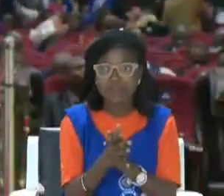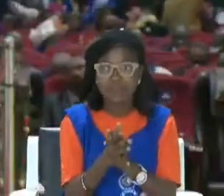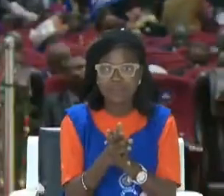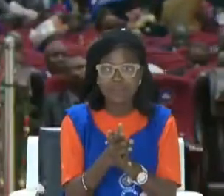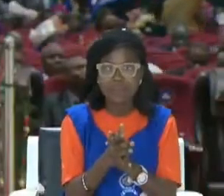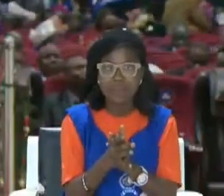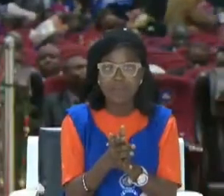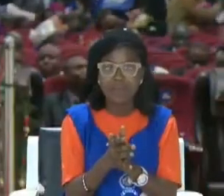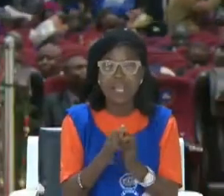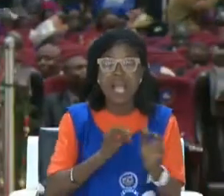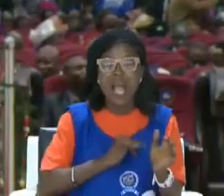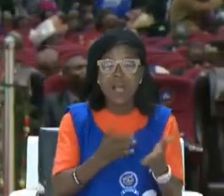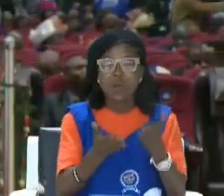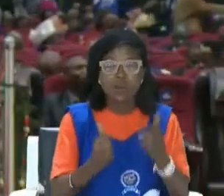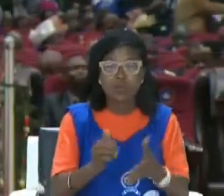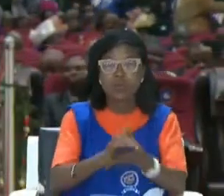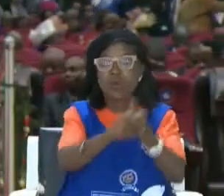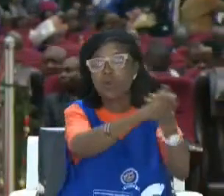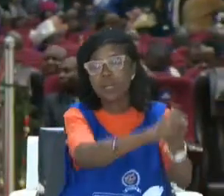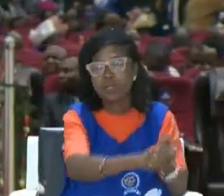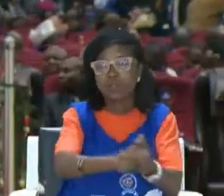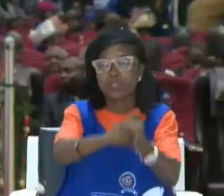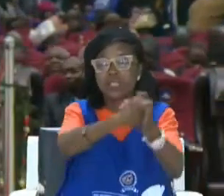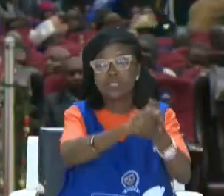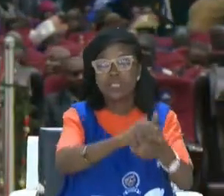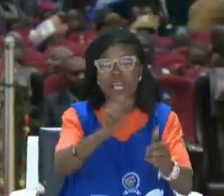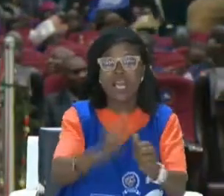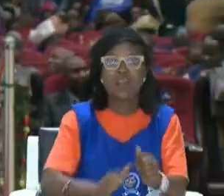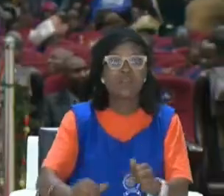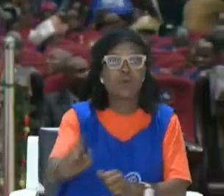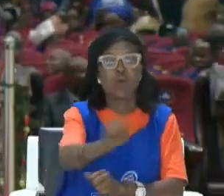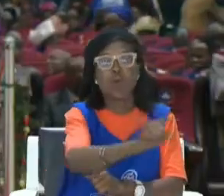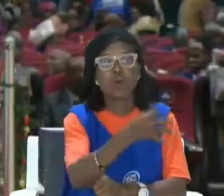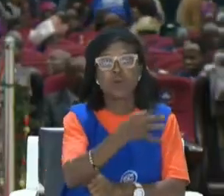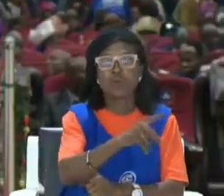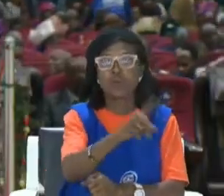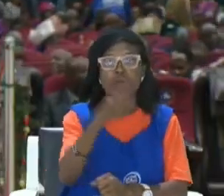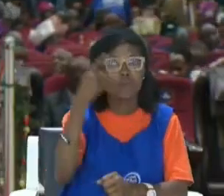I want to congratulate every one of you for